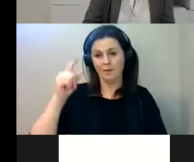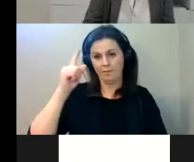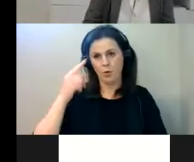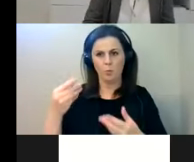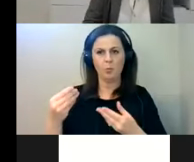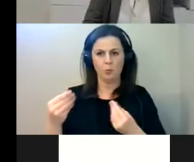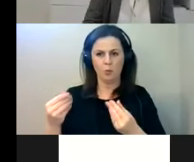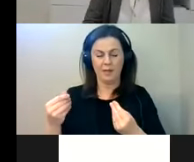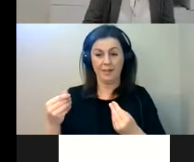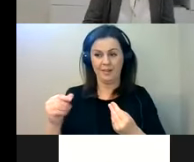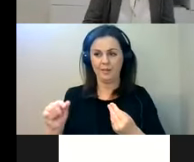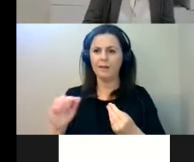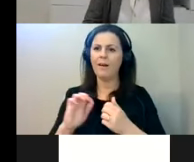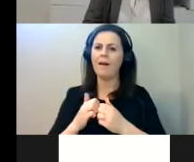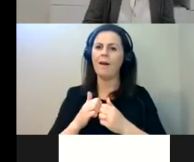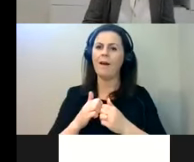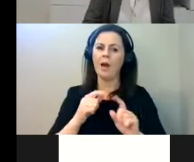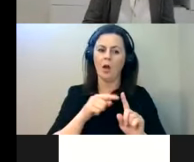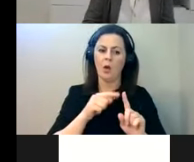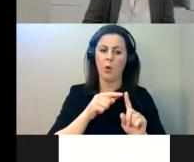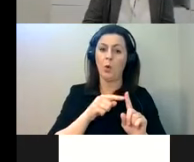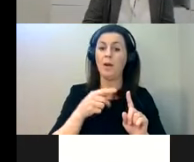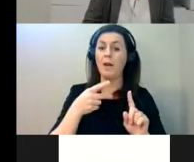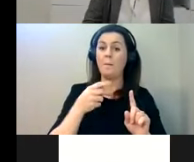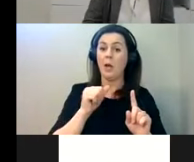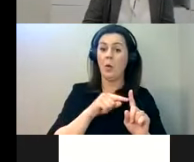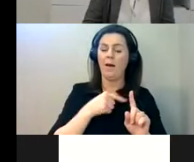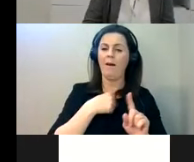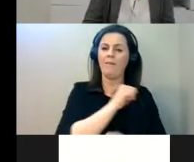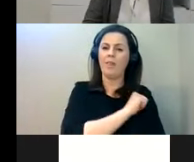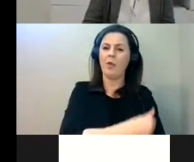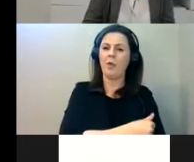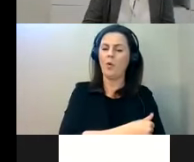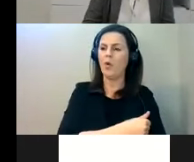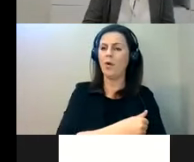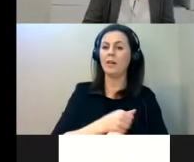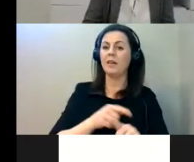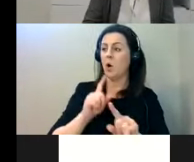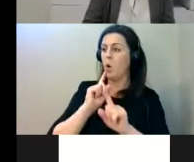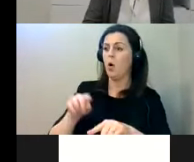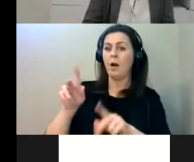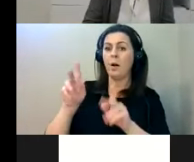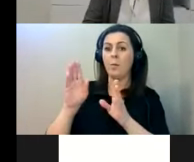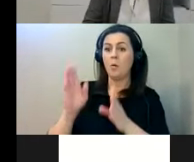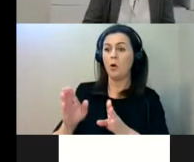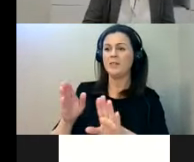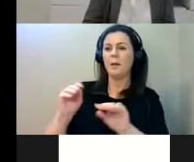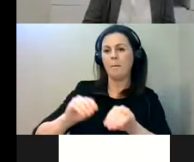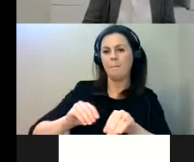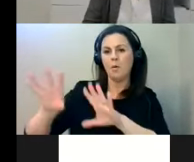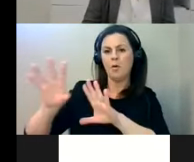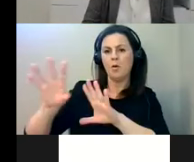to remove someone from an elderly person's home? Should I get my name put on the property as a second owner?